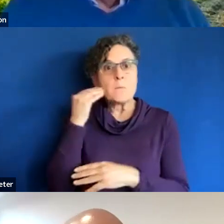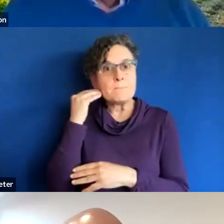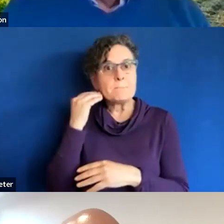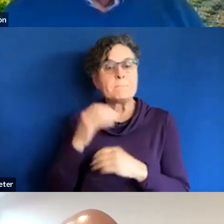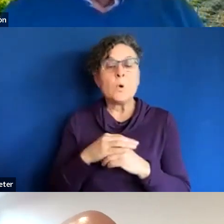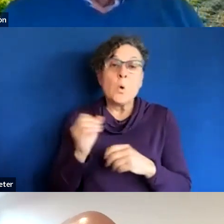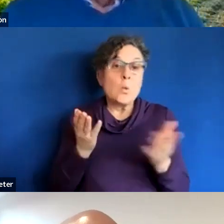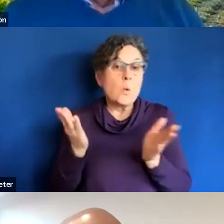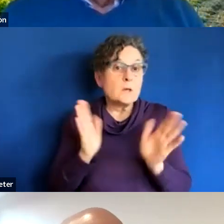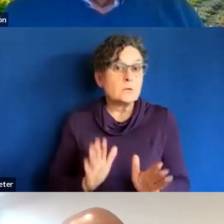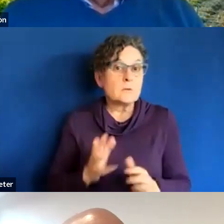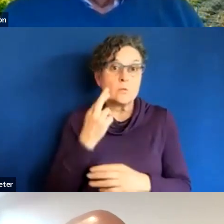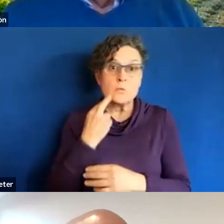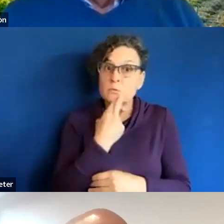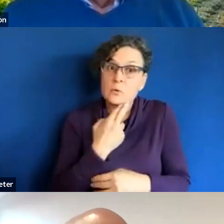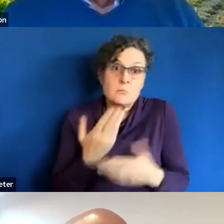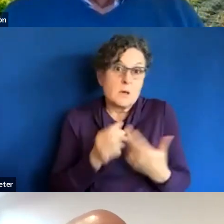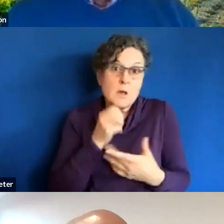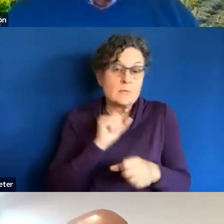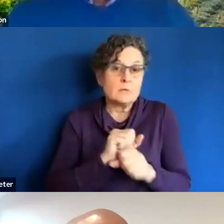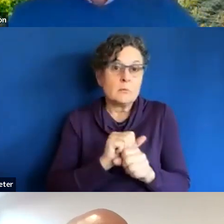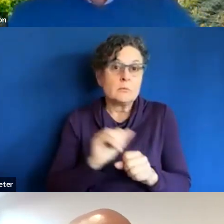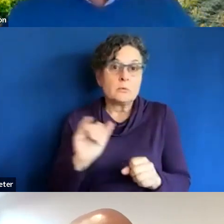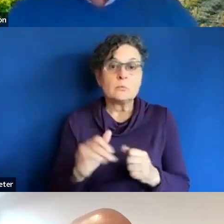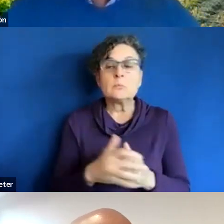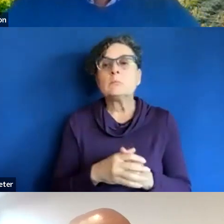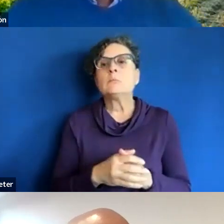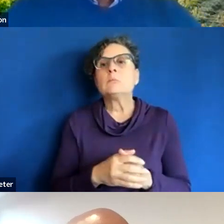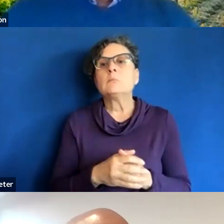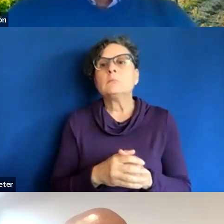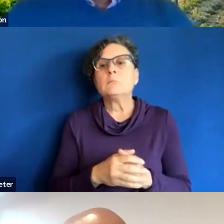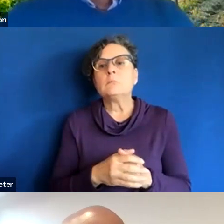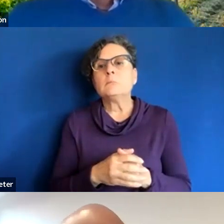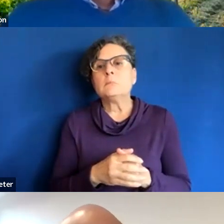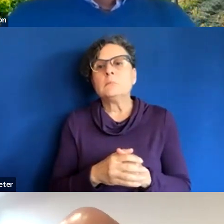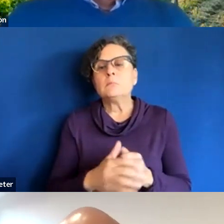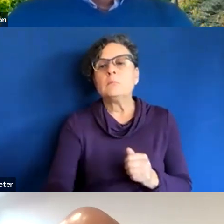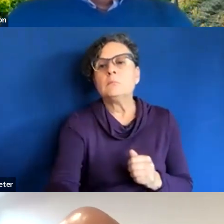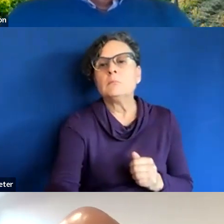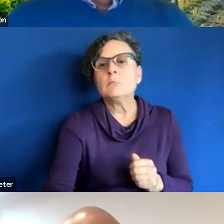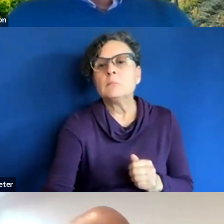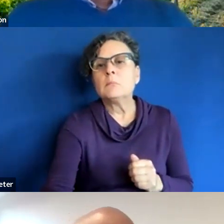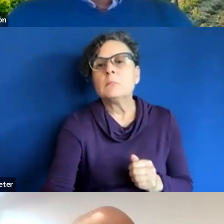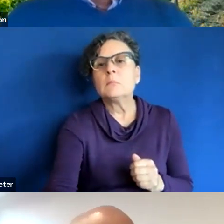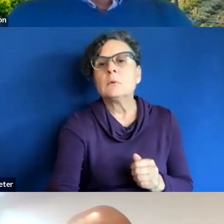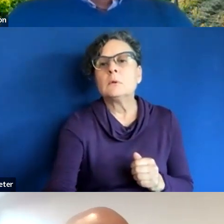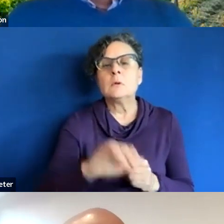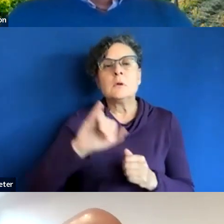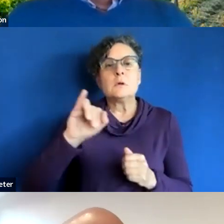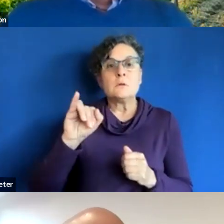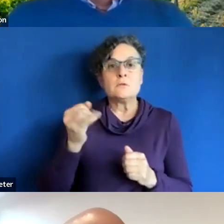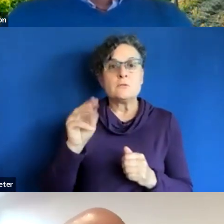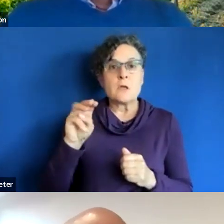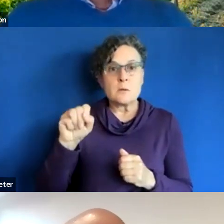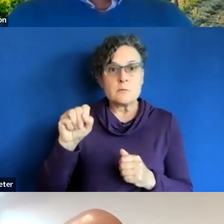Yes, and just to highlight that point, we have people working at Walmart, at different stores,